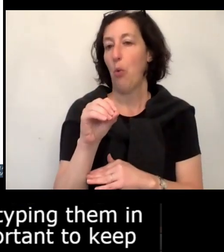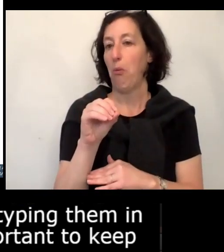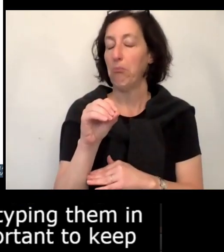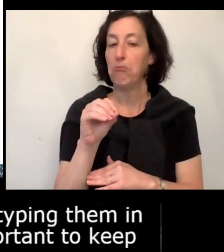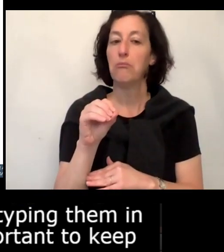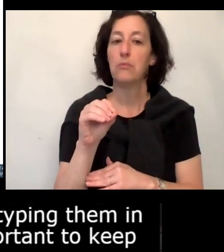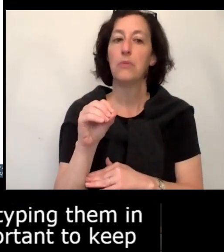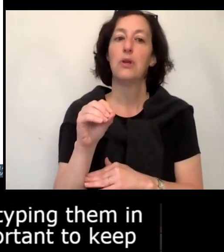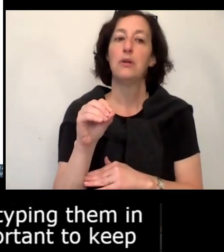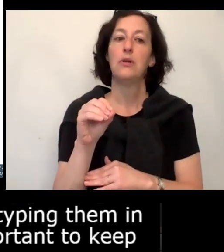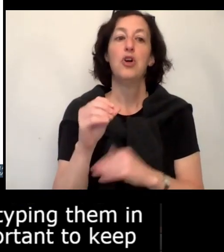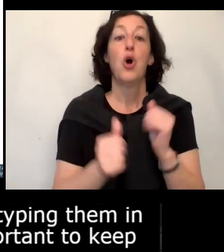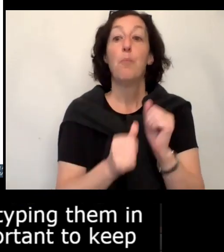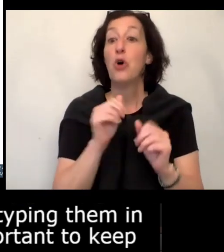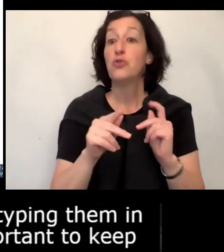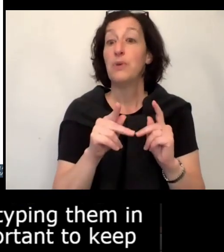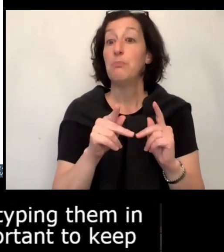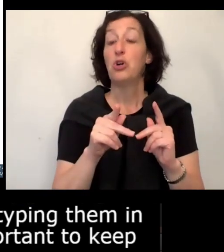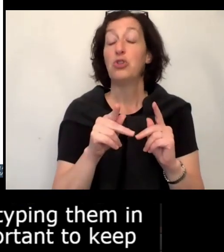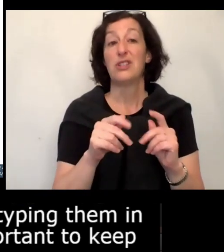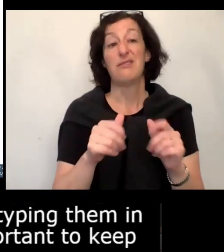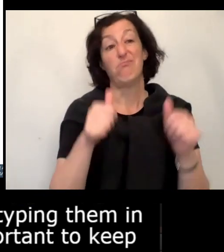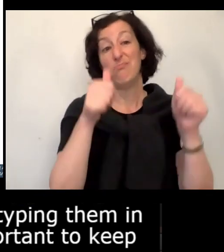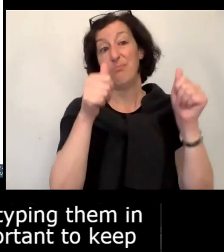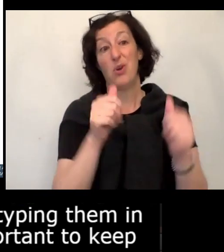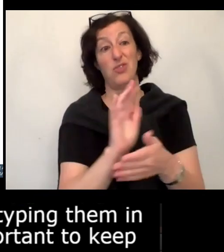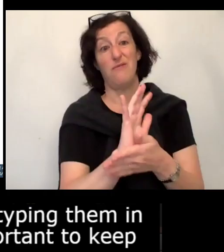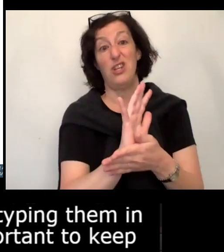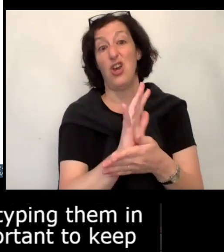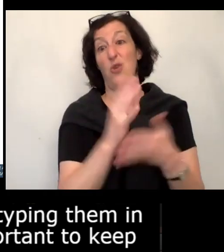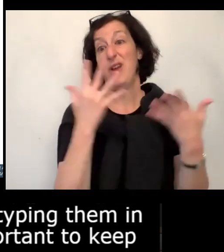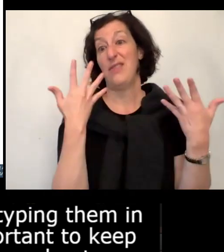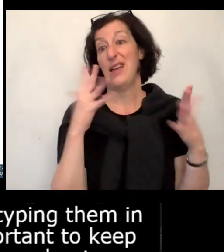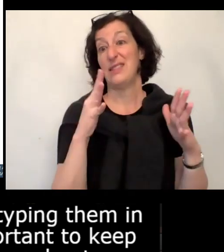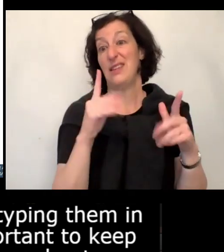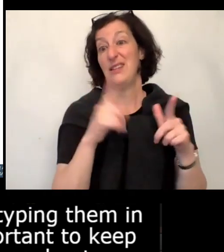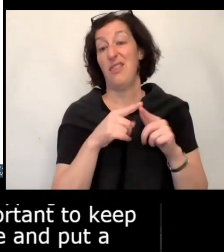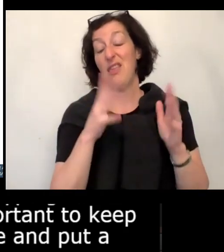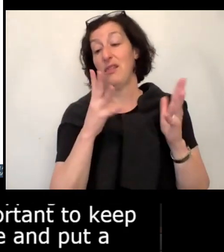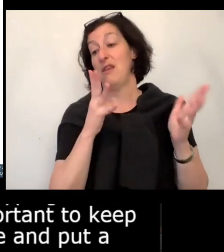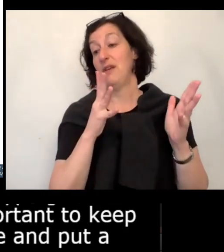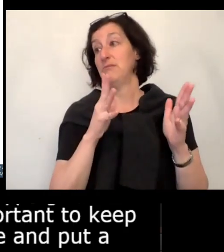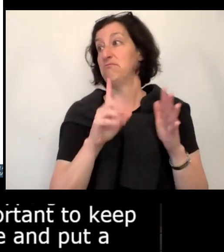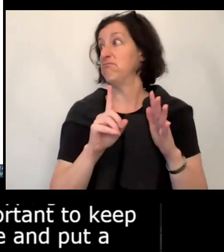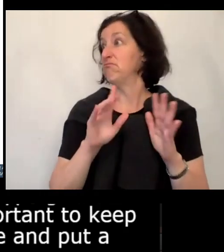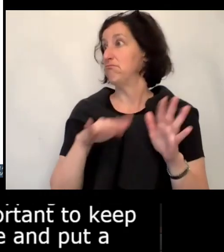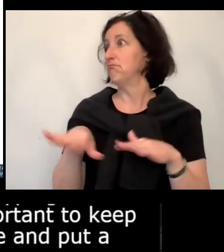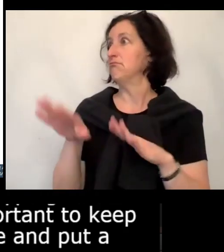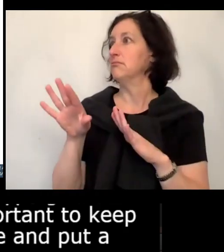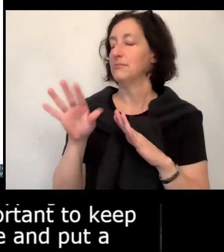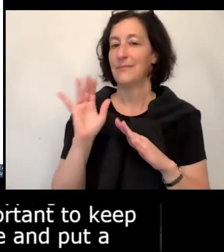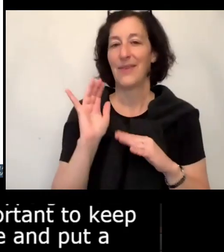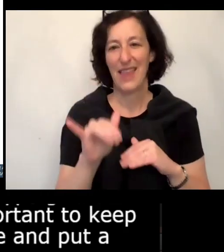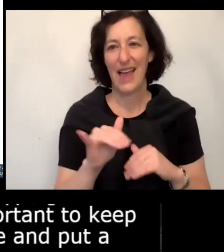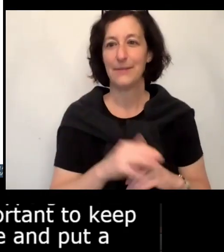most people just go to YouTube and put a video up, and then they walk away. That's only scratching the surface